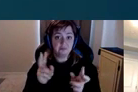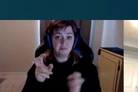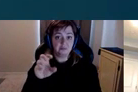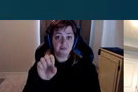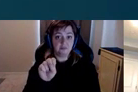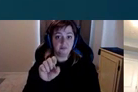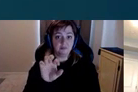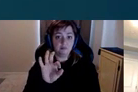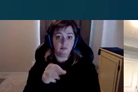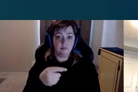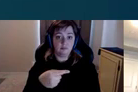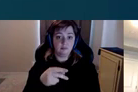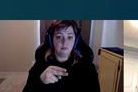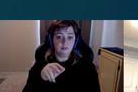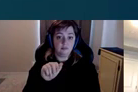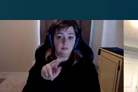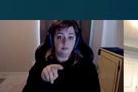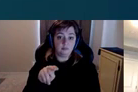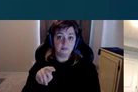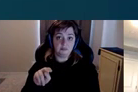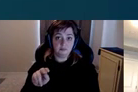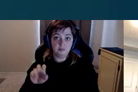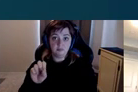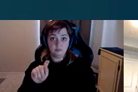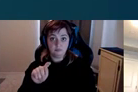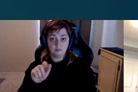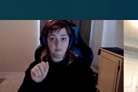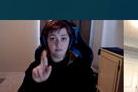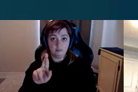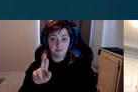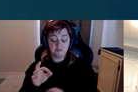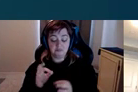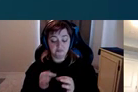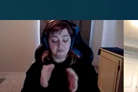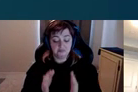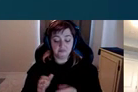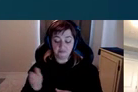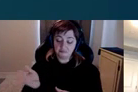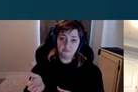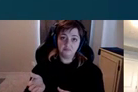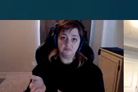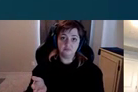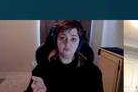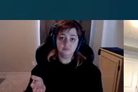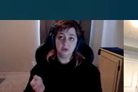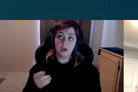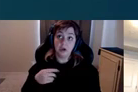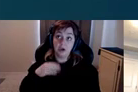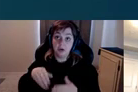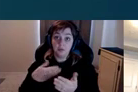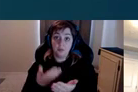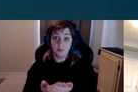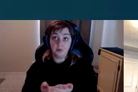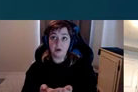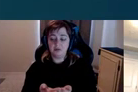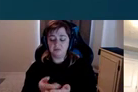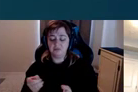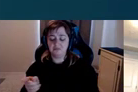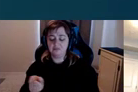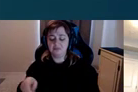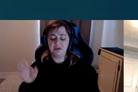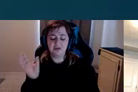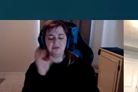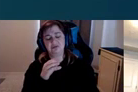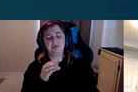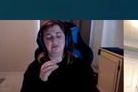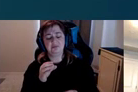American Idol of Afghanistan. And there was an interpreter there who, when I arrived, they assumed that I didn't speak the language, but I did. But